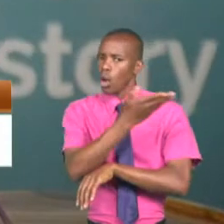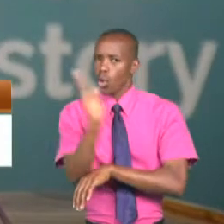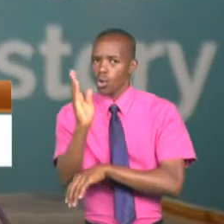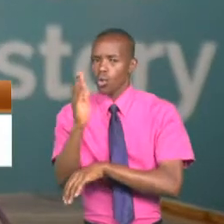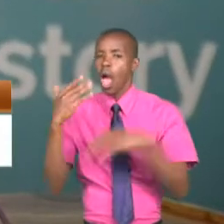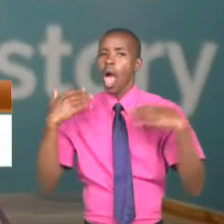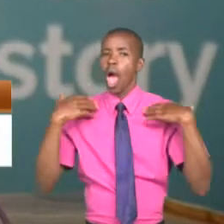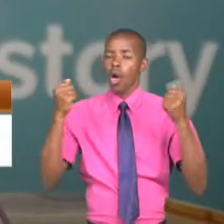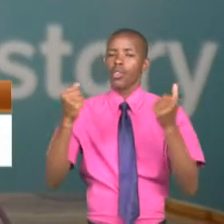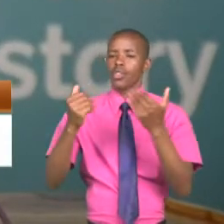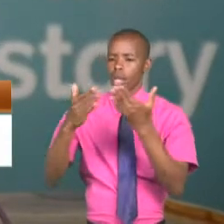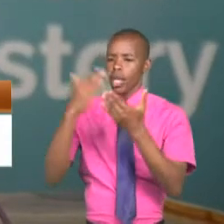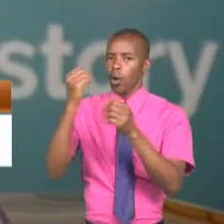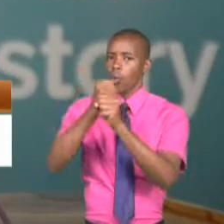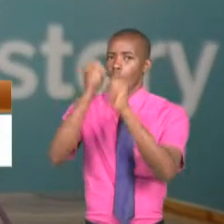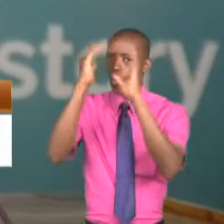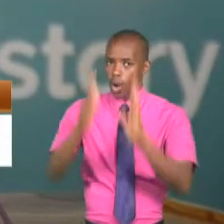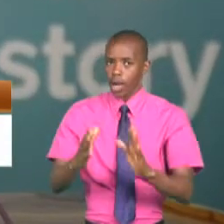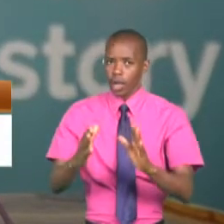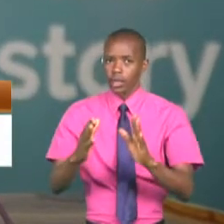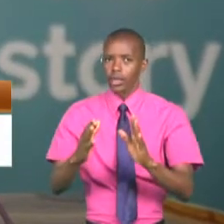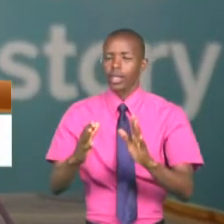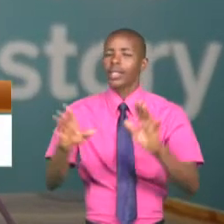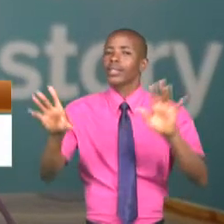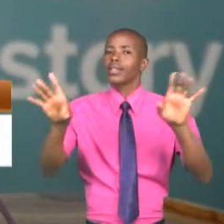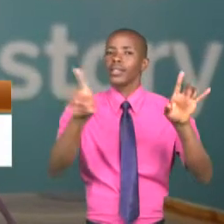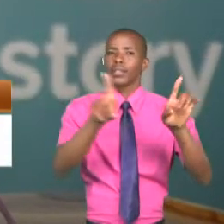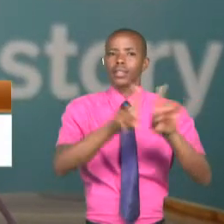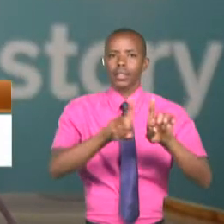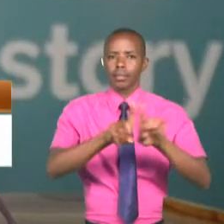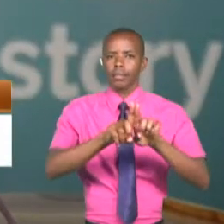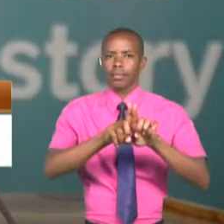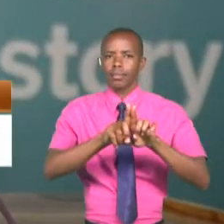workers, and to also